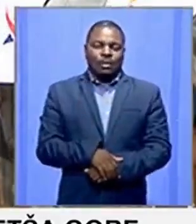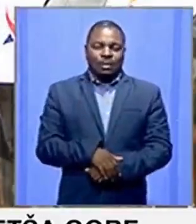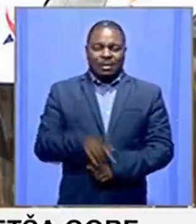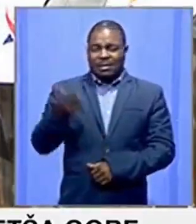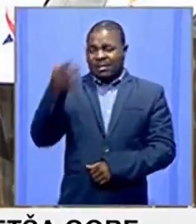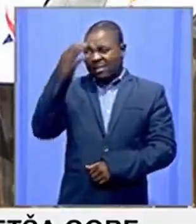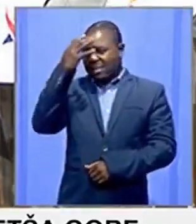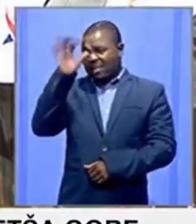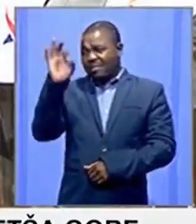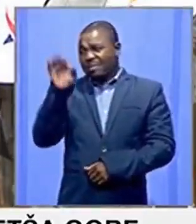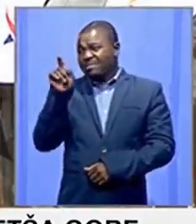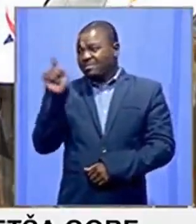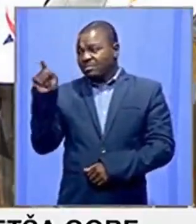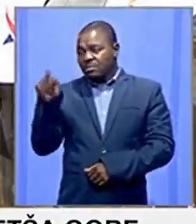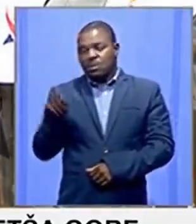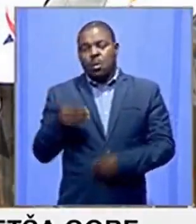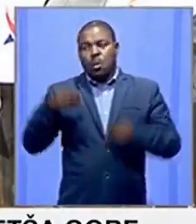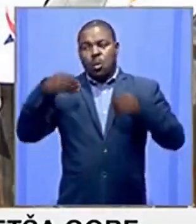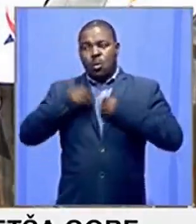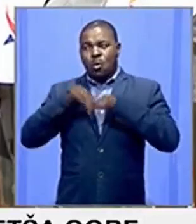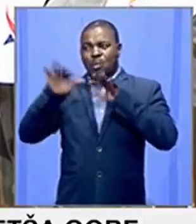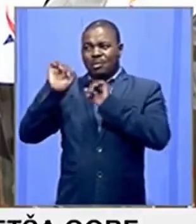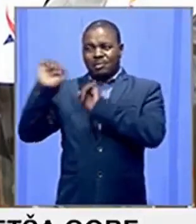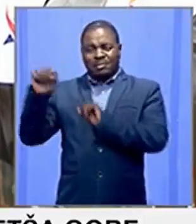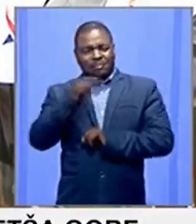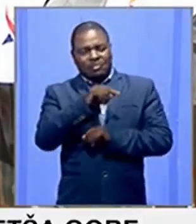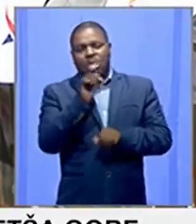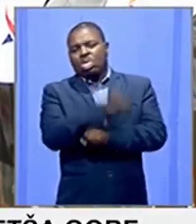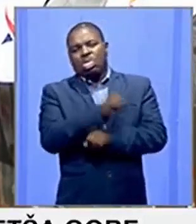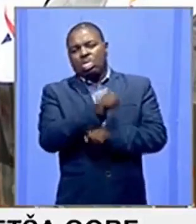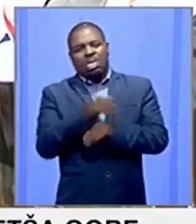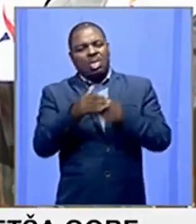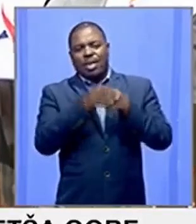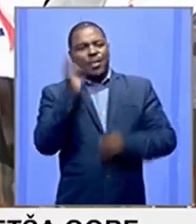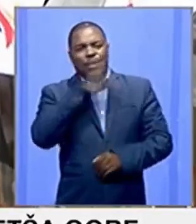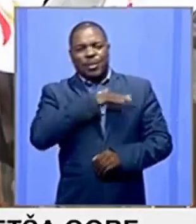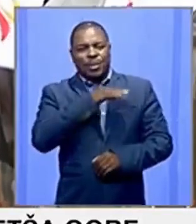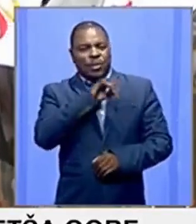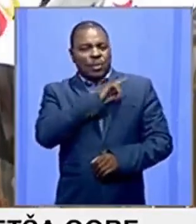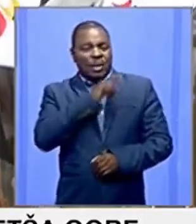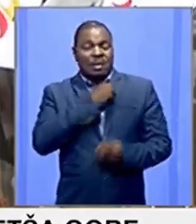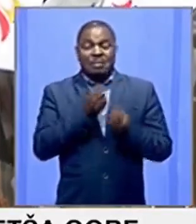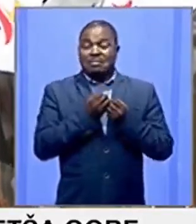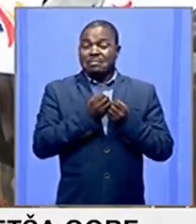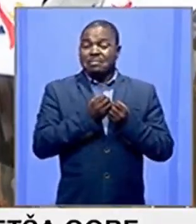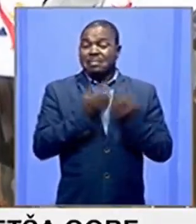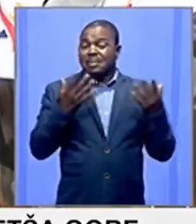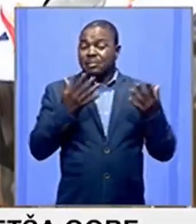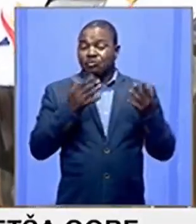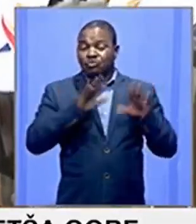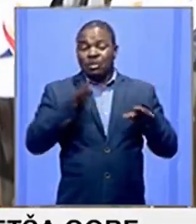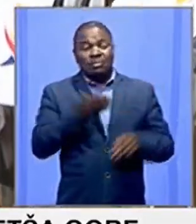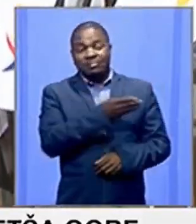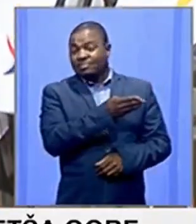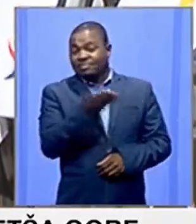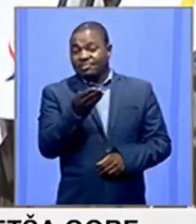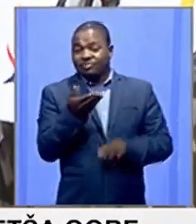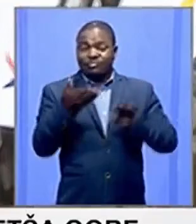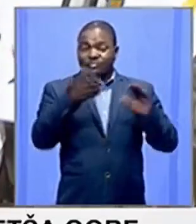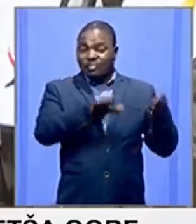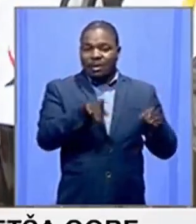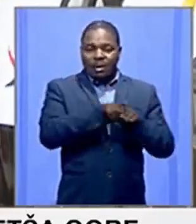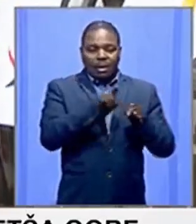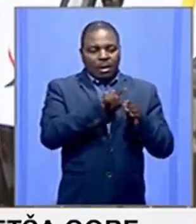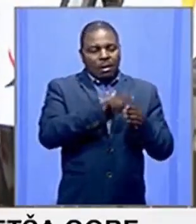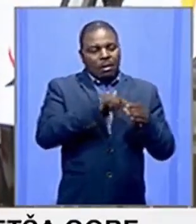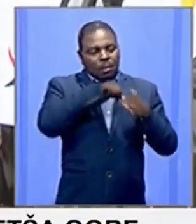doesn't care about its own people because you know how many children are dying. Bana ba baling in the